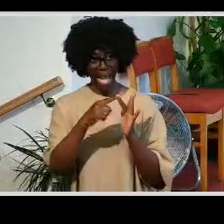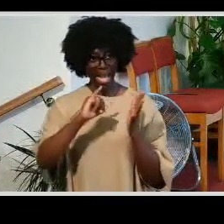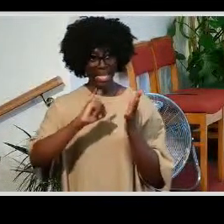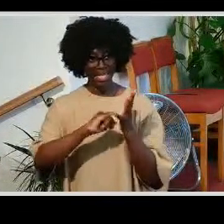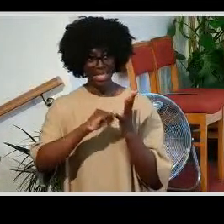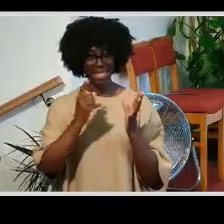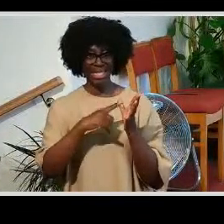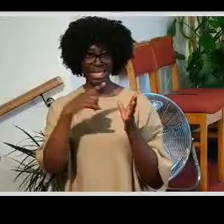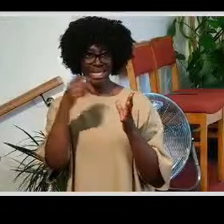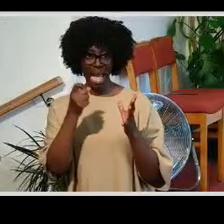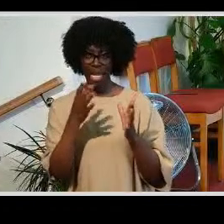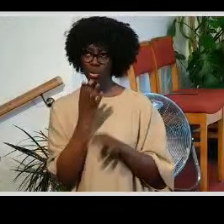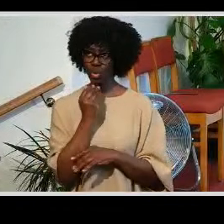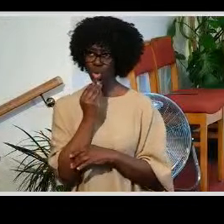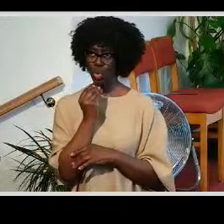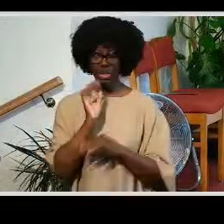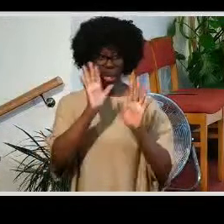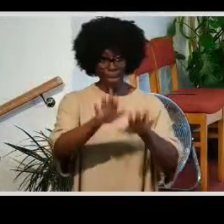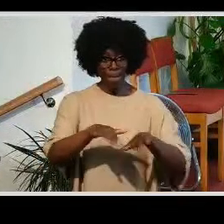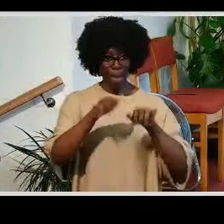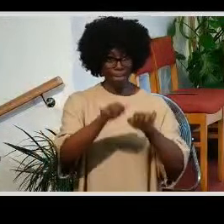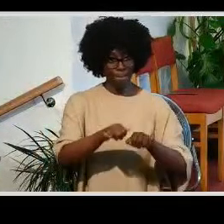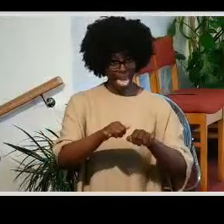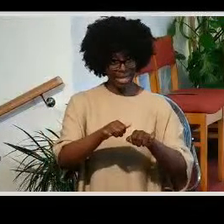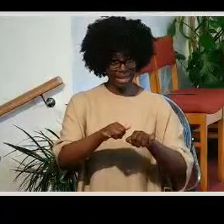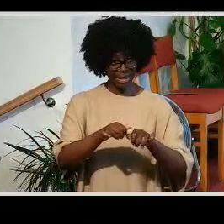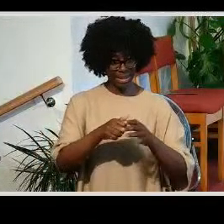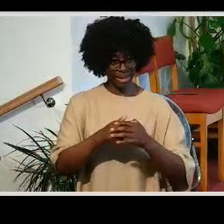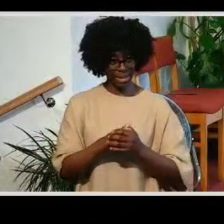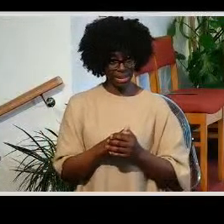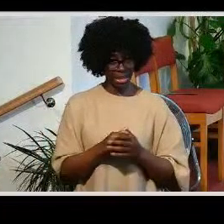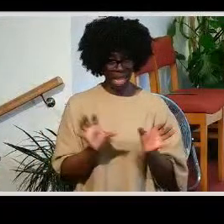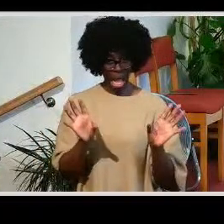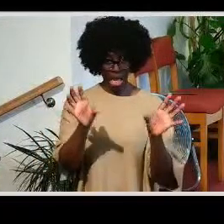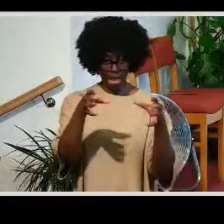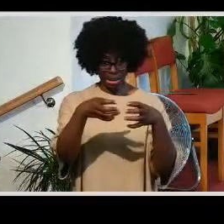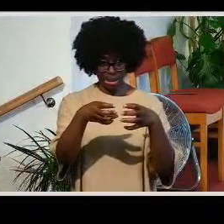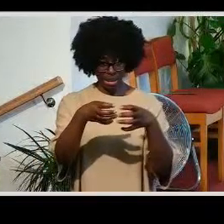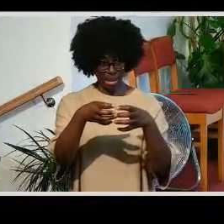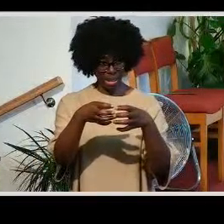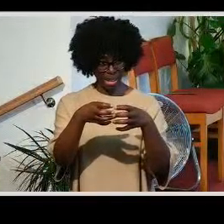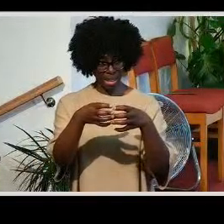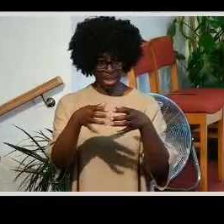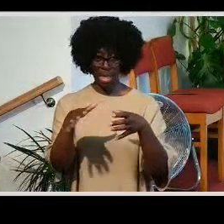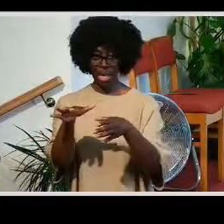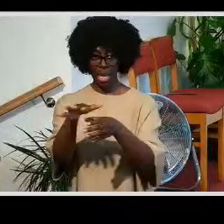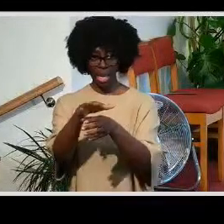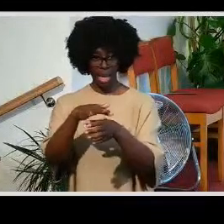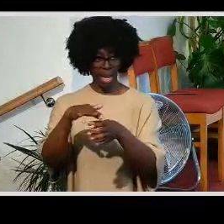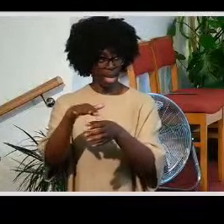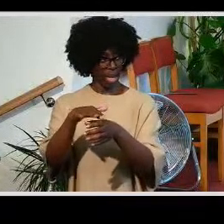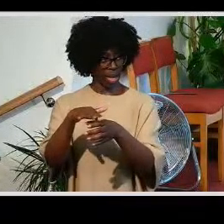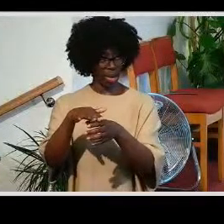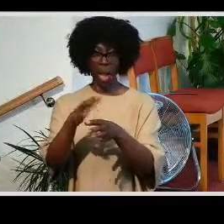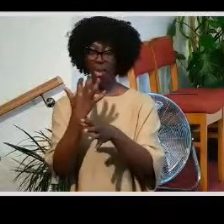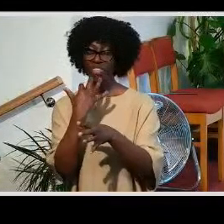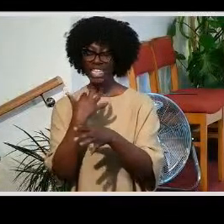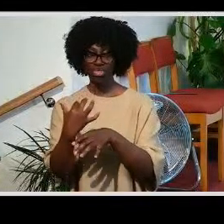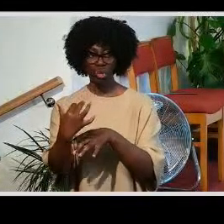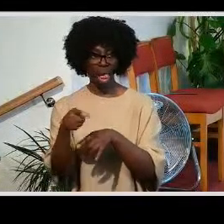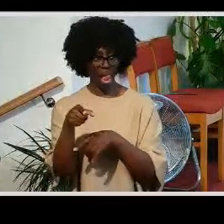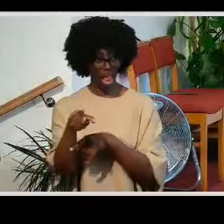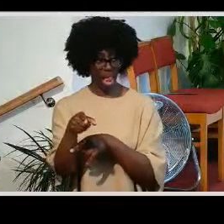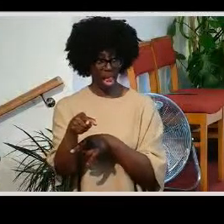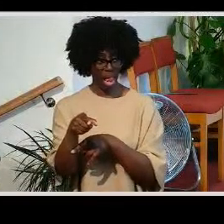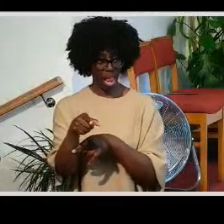to bless the nation that was to follow, which was the nation of Israel. And he is very much coming down